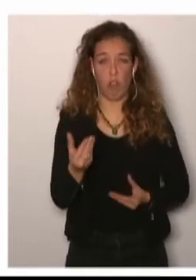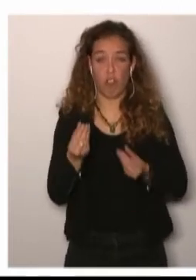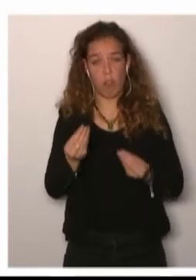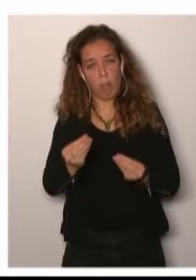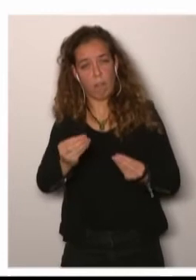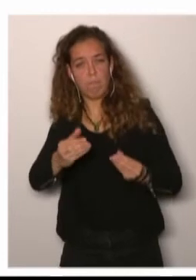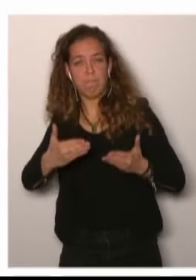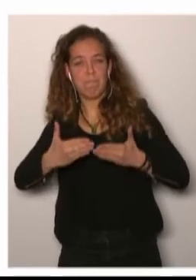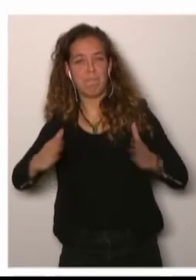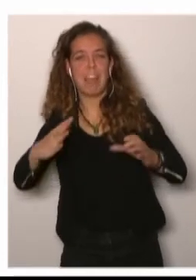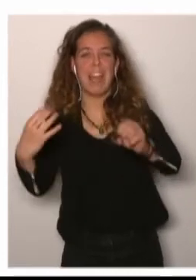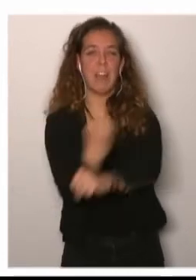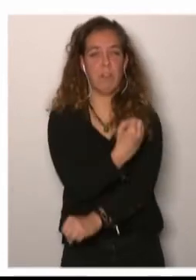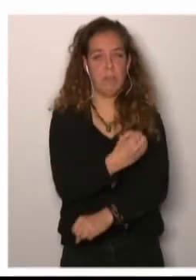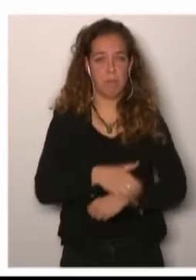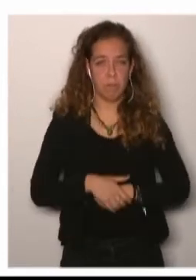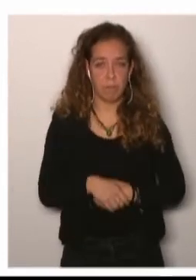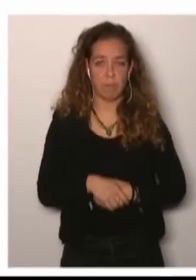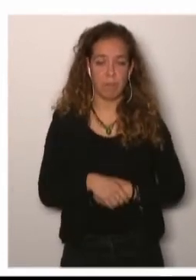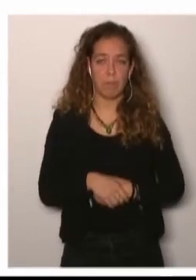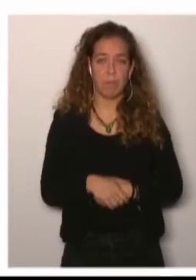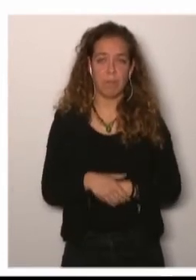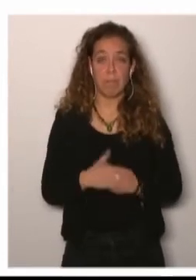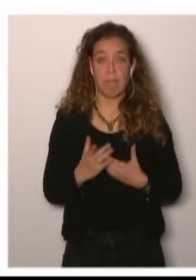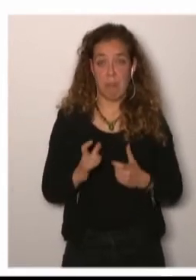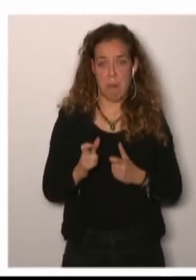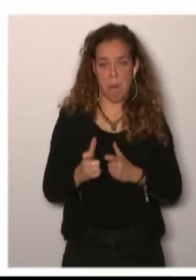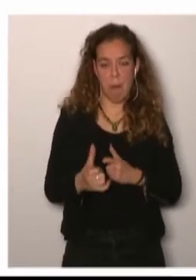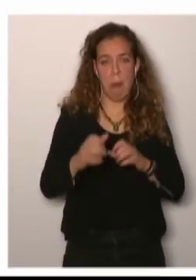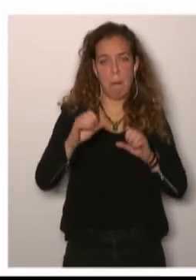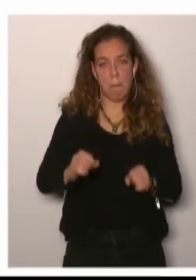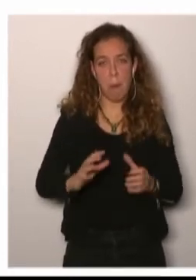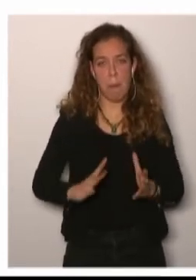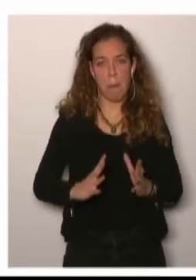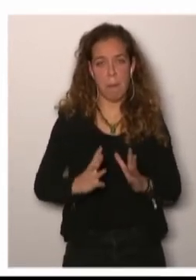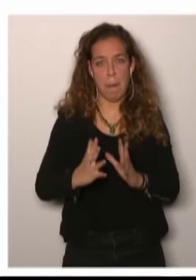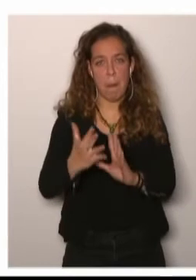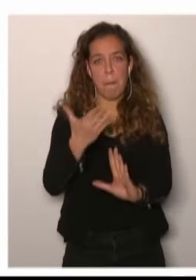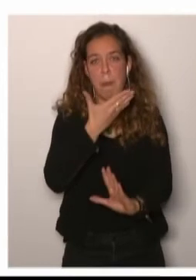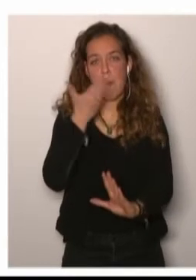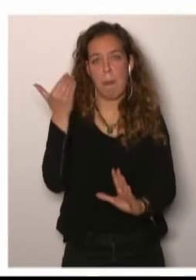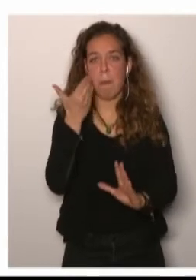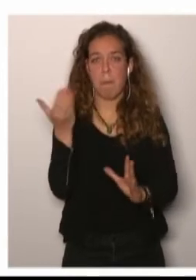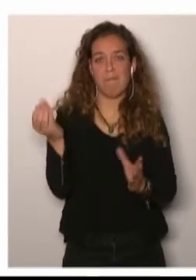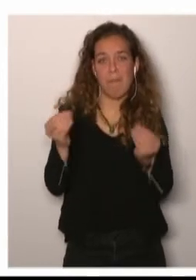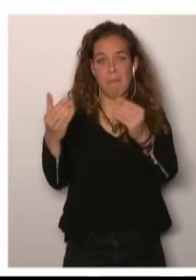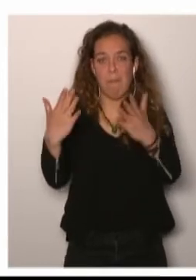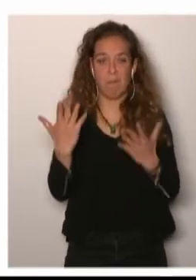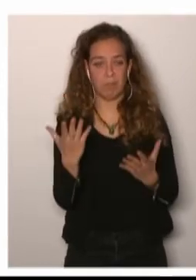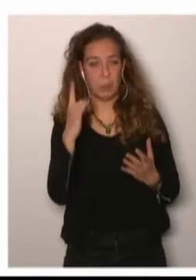pediatric regulation will look like in the future. And we have built a strong relationship with our